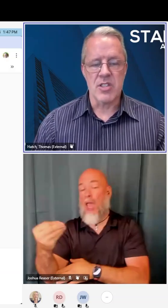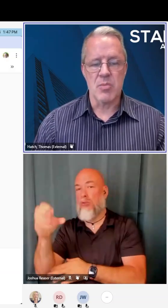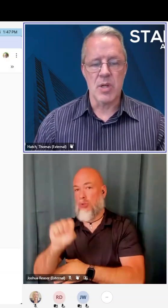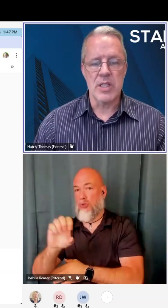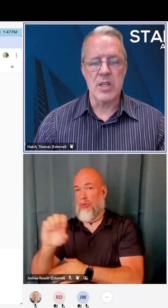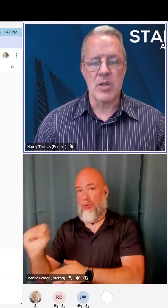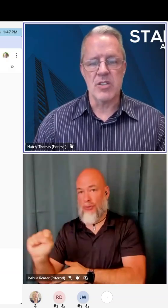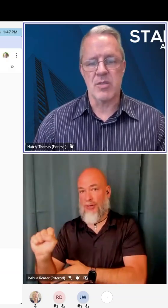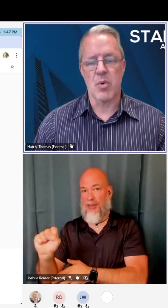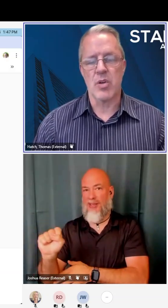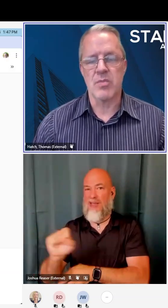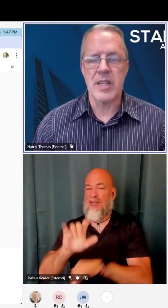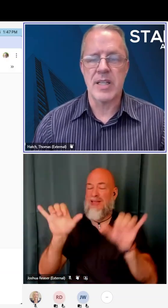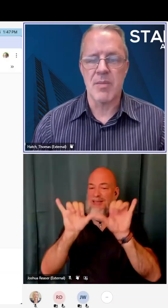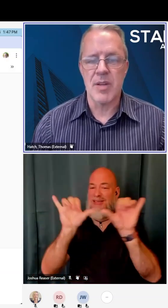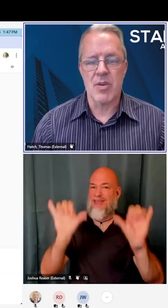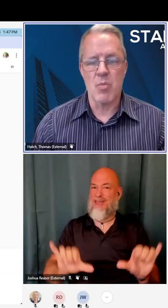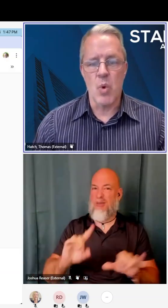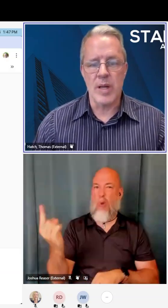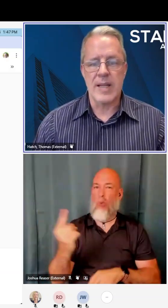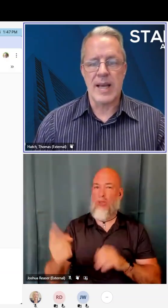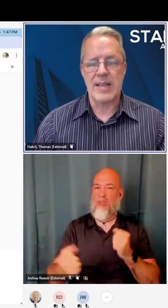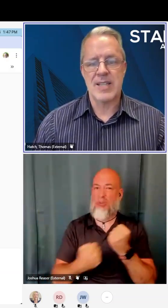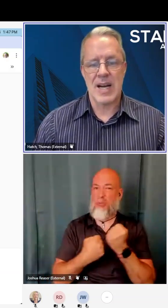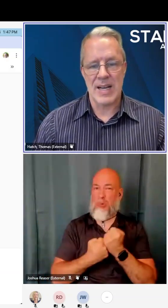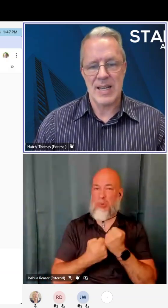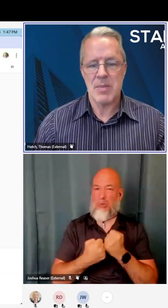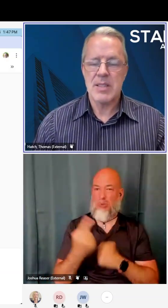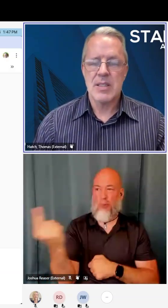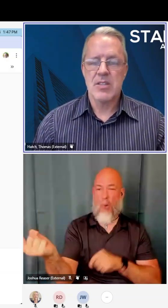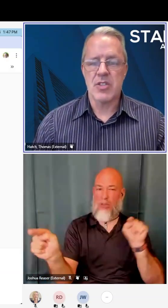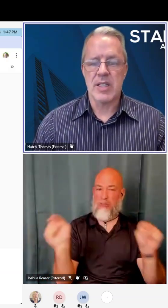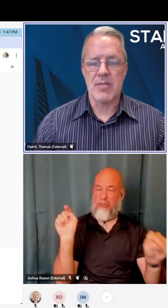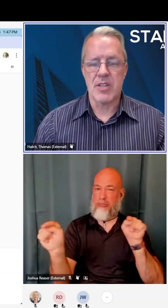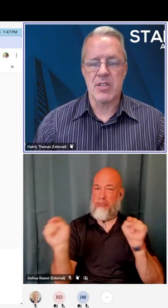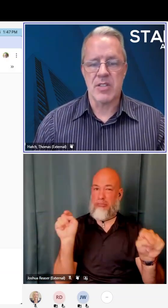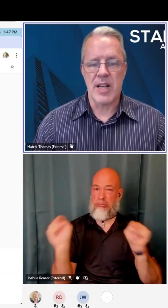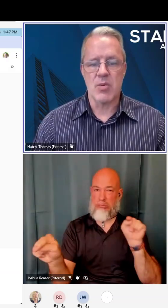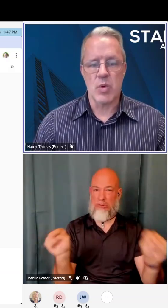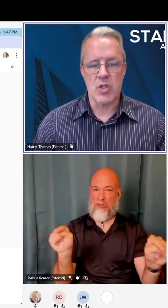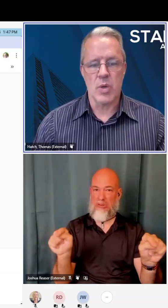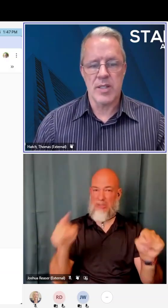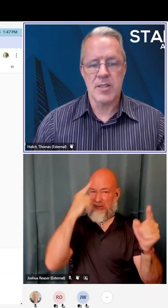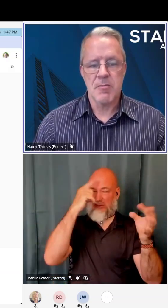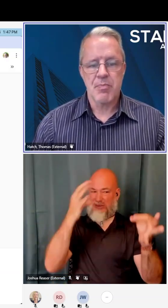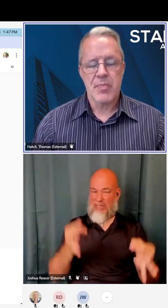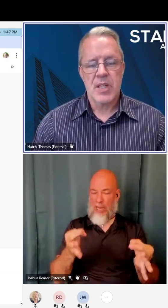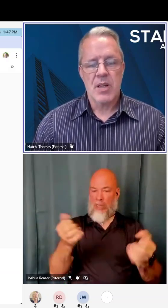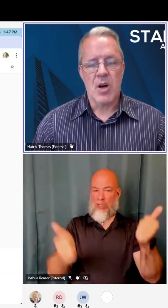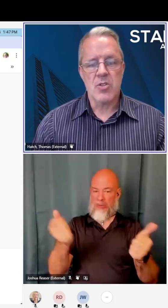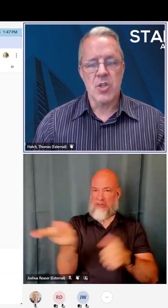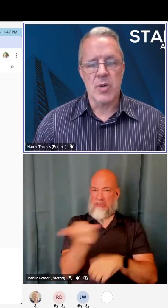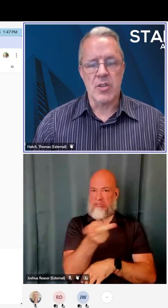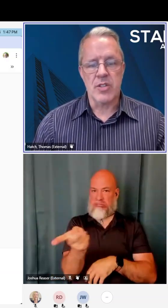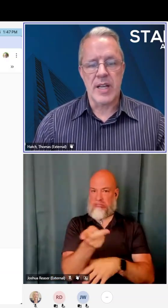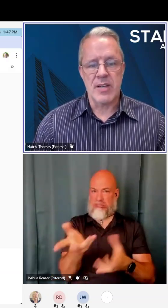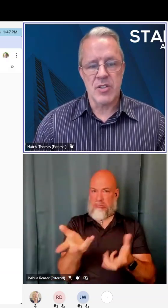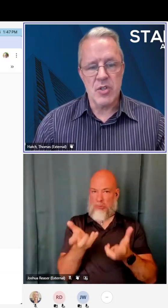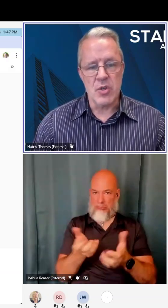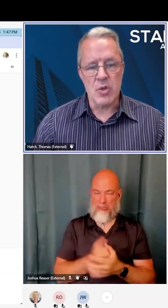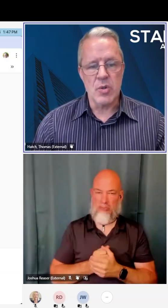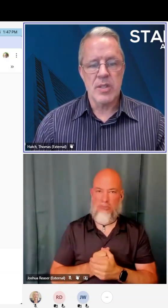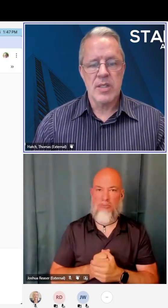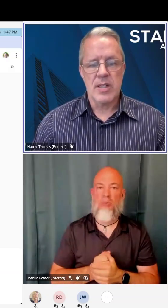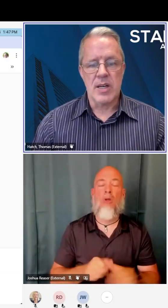the system really only supports money coming from one at a time. So you'd have to decide which one. Also